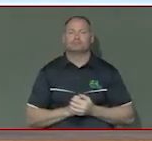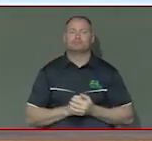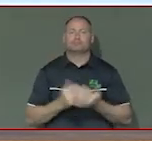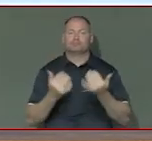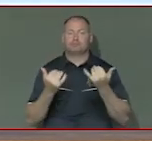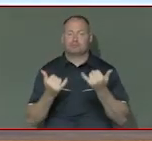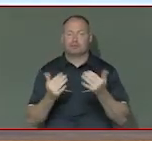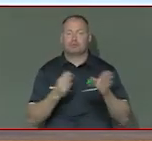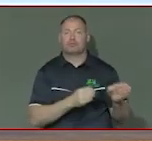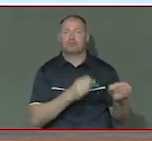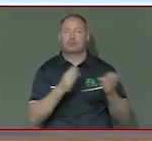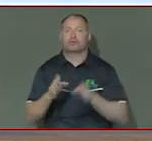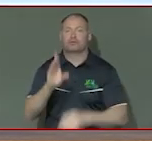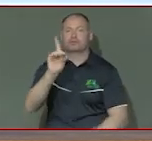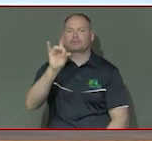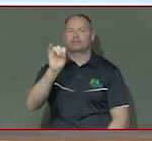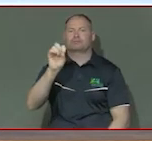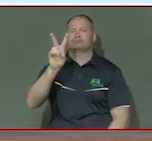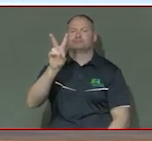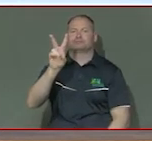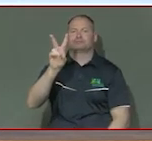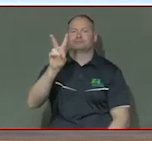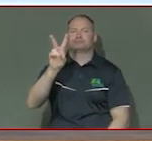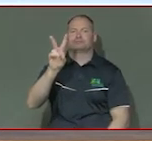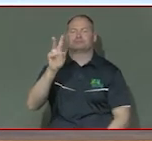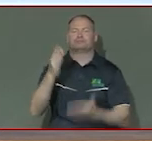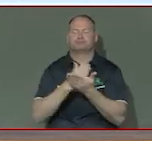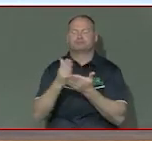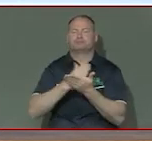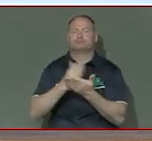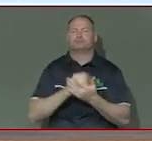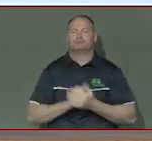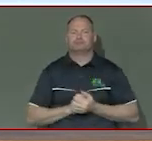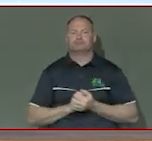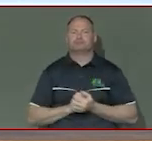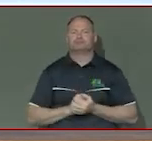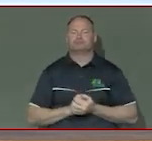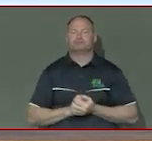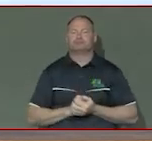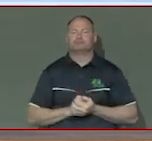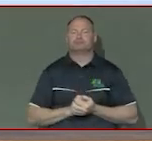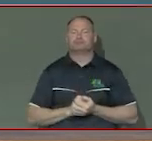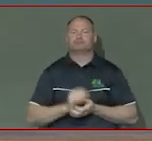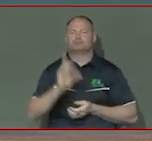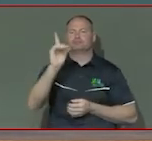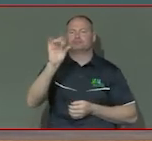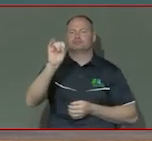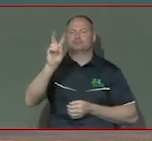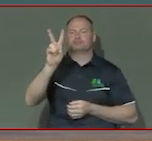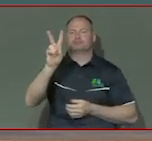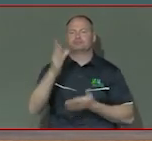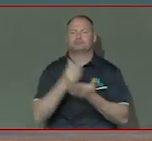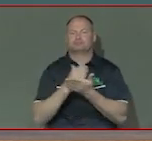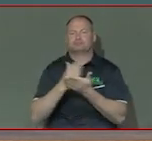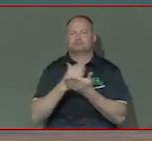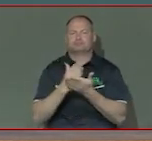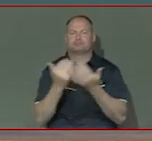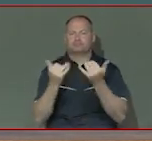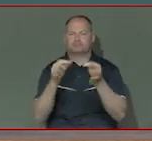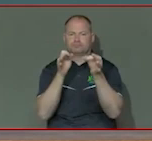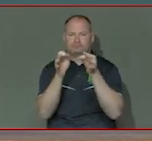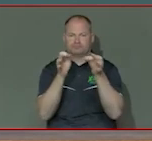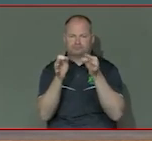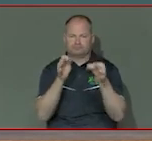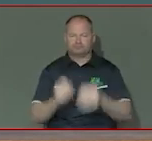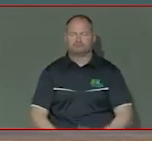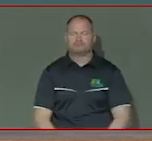share. Now I quickly want to show you something about the dividends per share. What will happen?